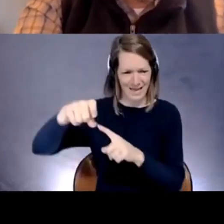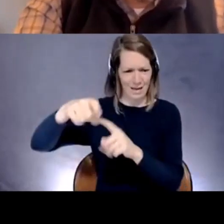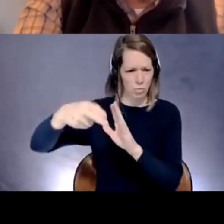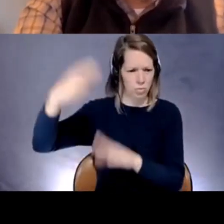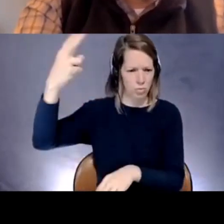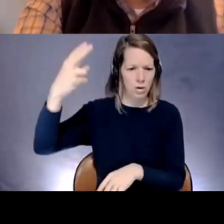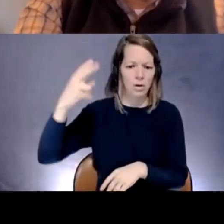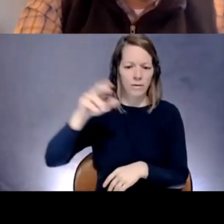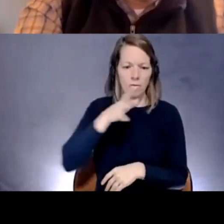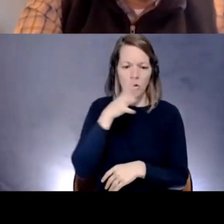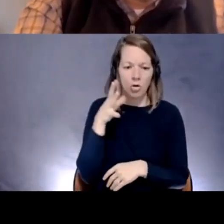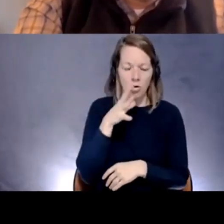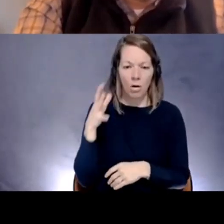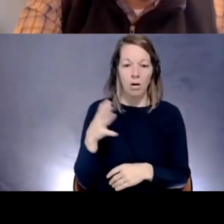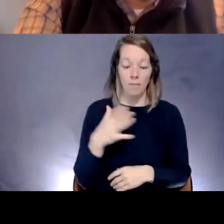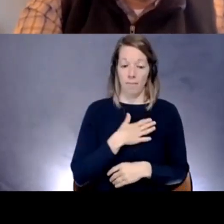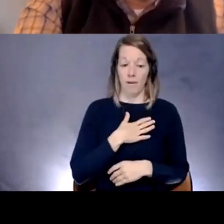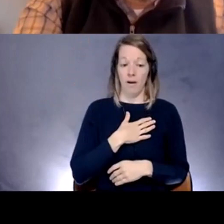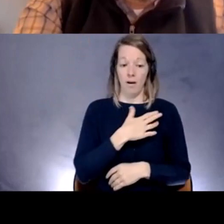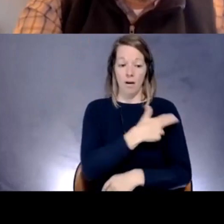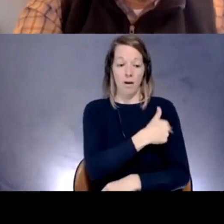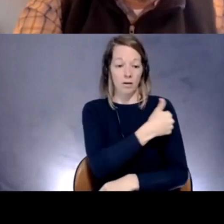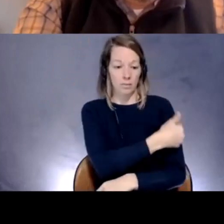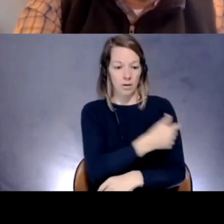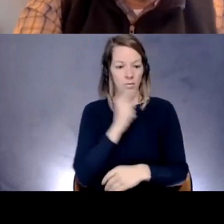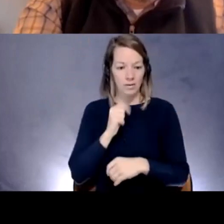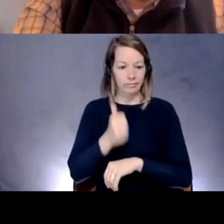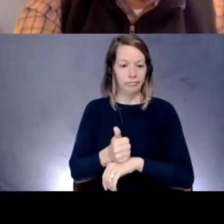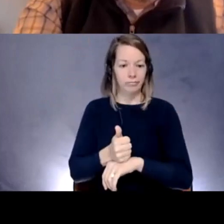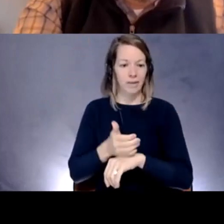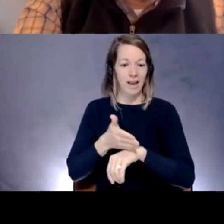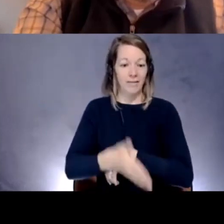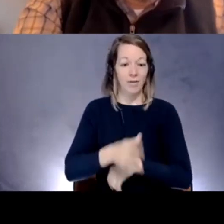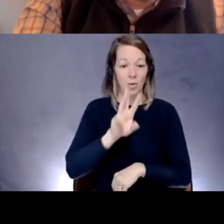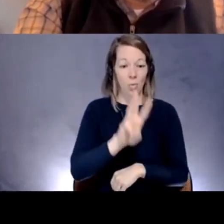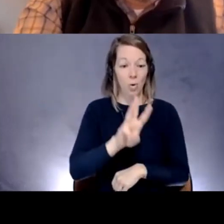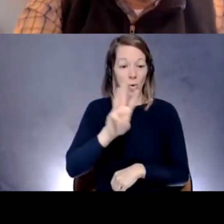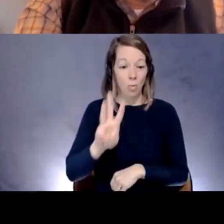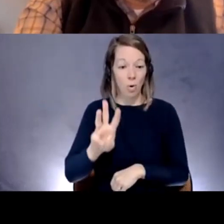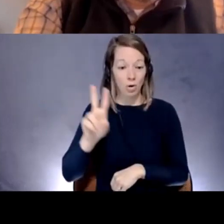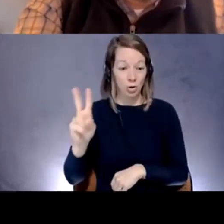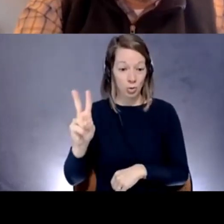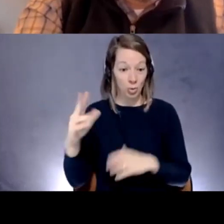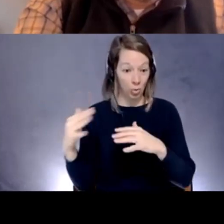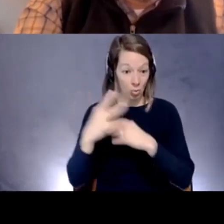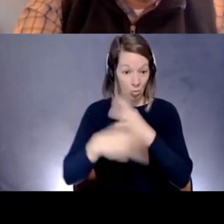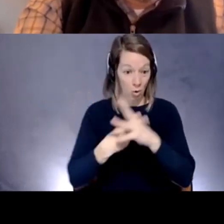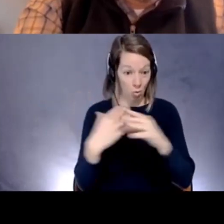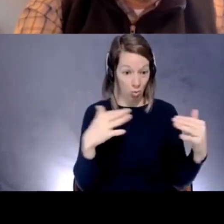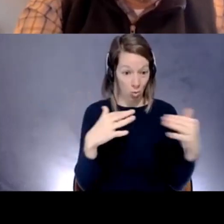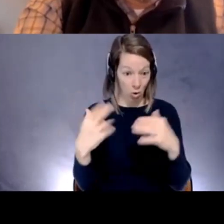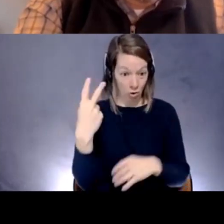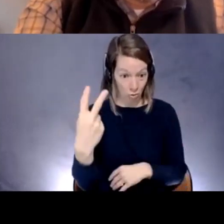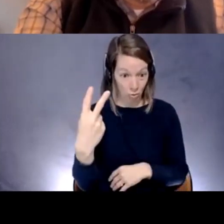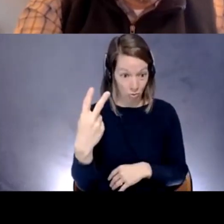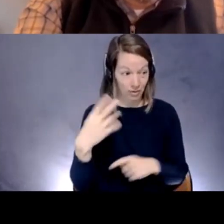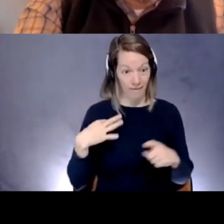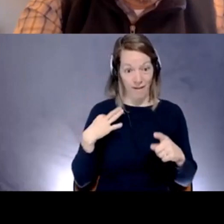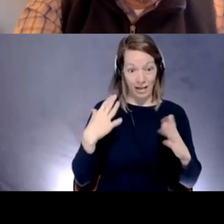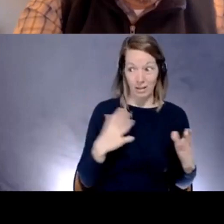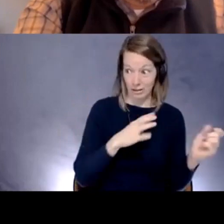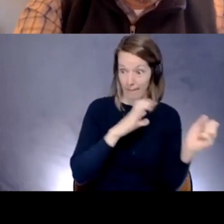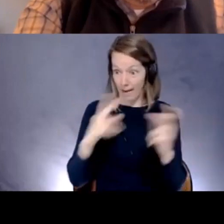in rural. My hospital, for example, was built right after World War II by volunteers who came back from the war, and